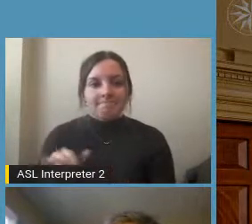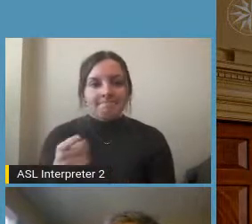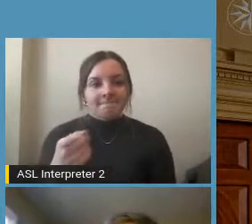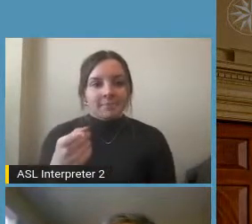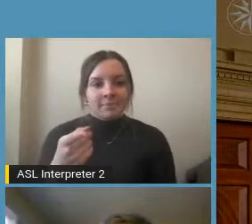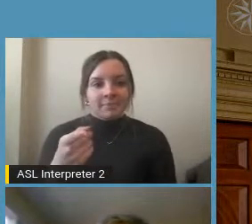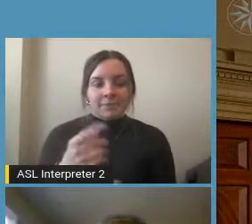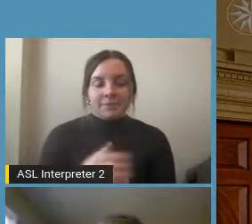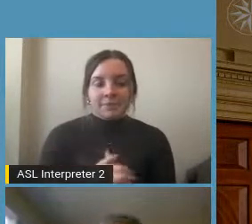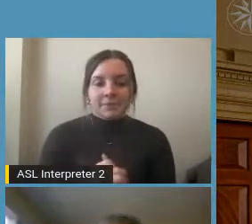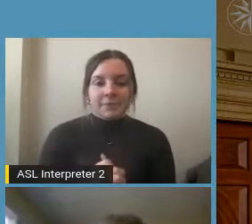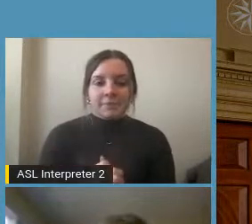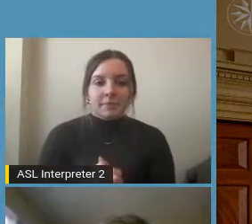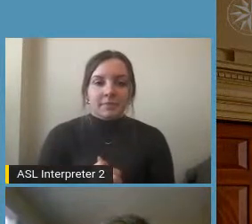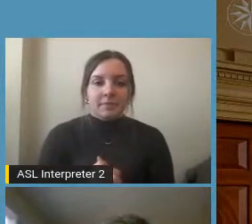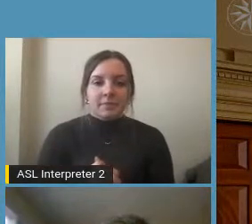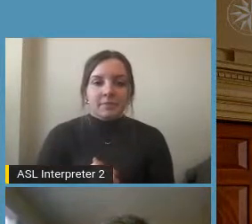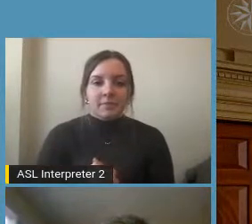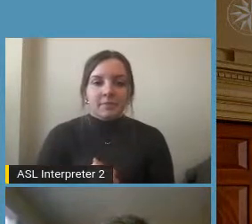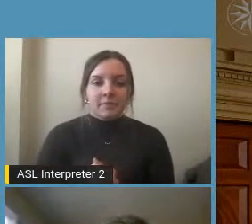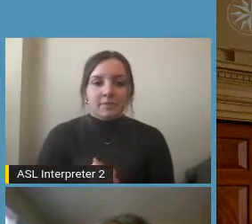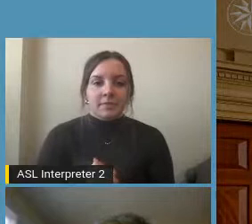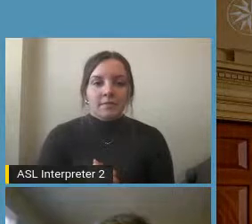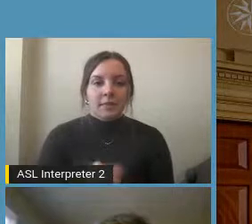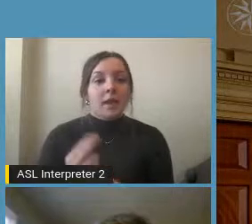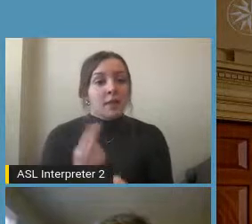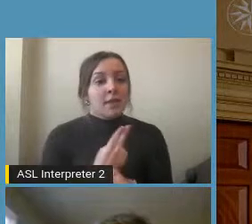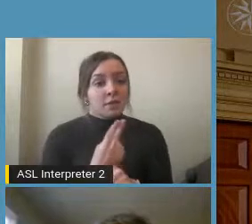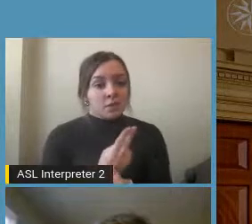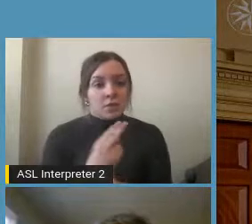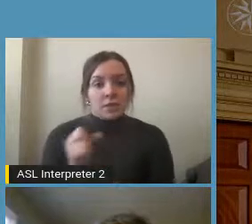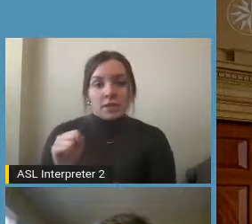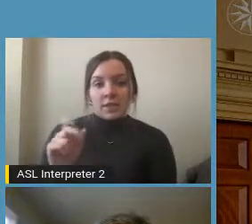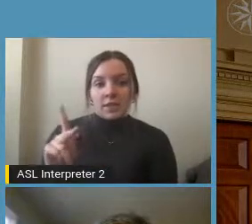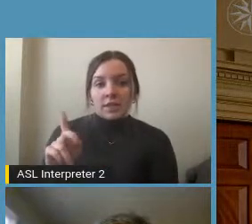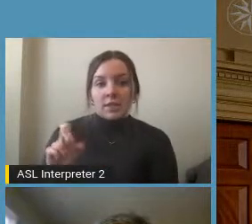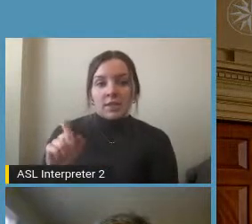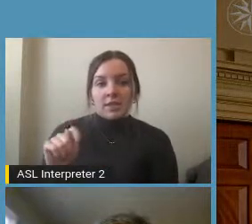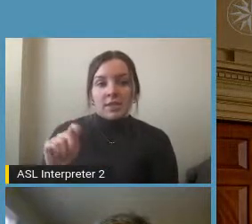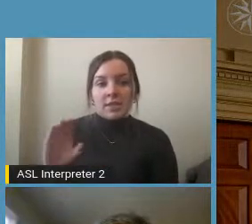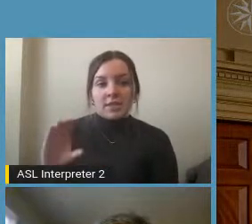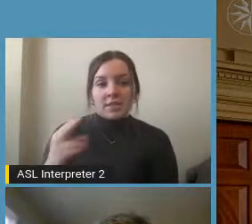and this again is through the help of Sketchfab. And